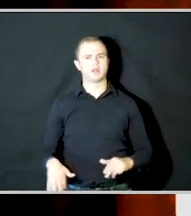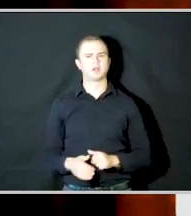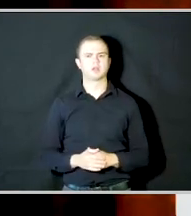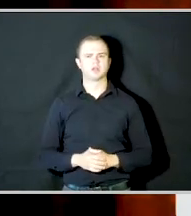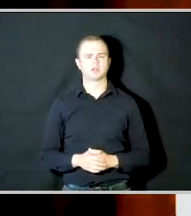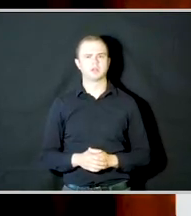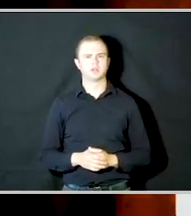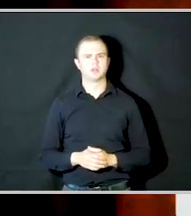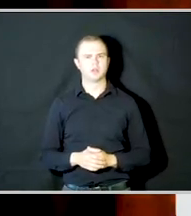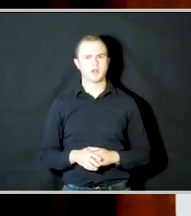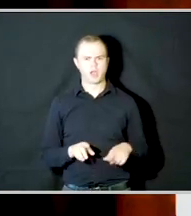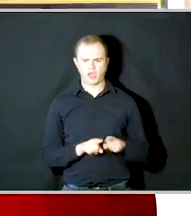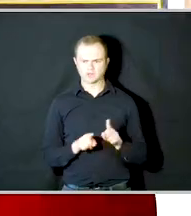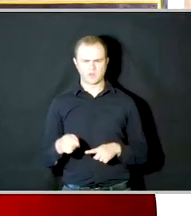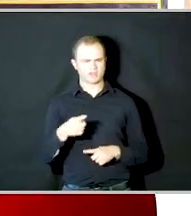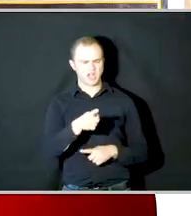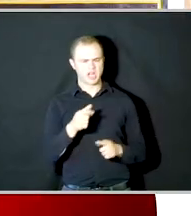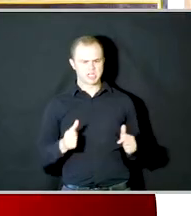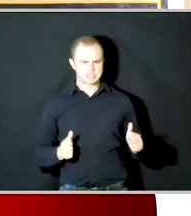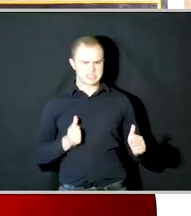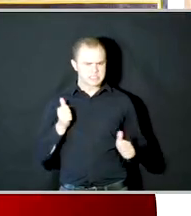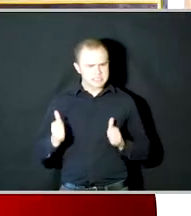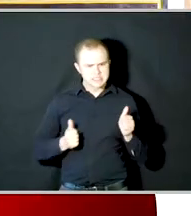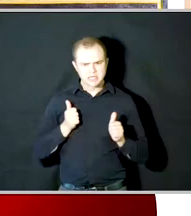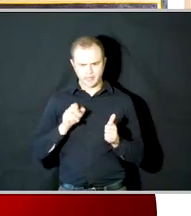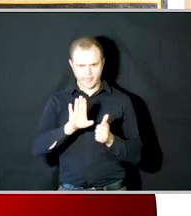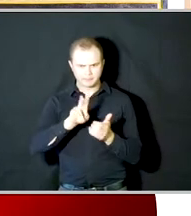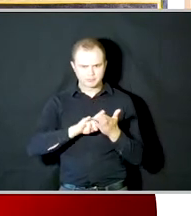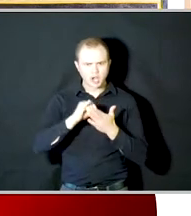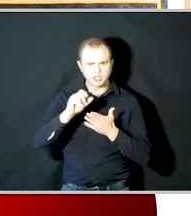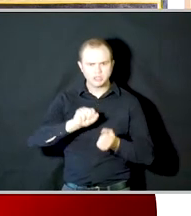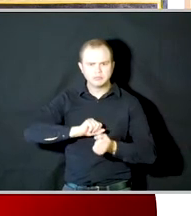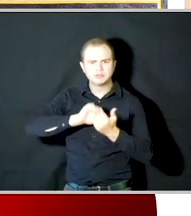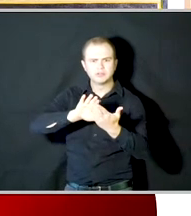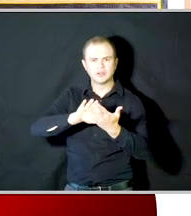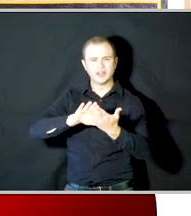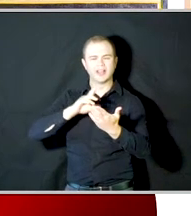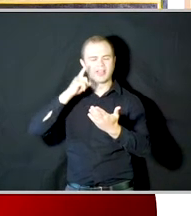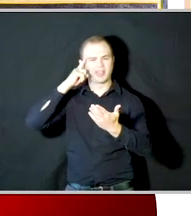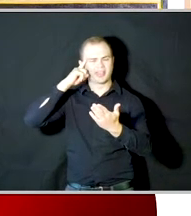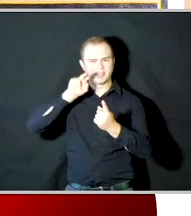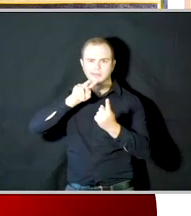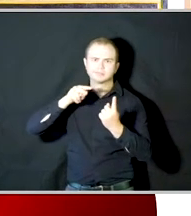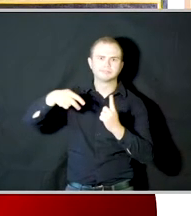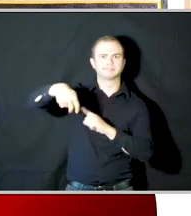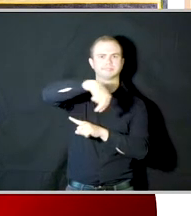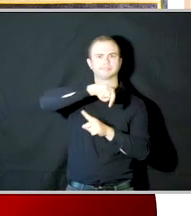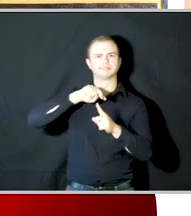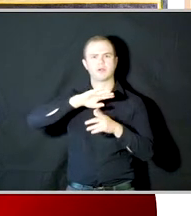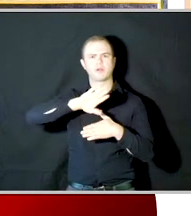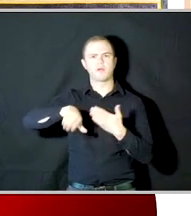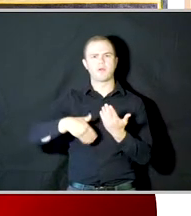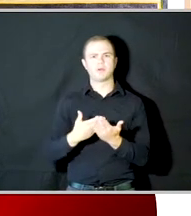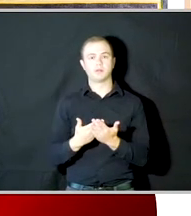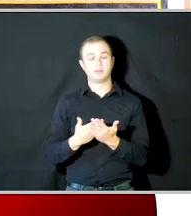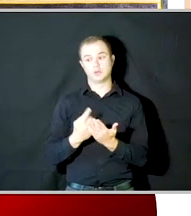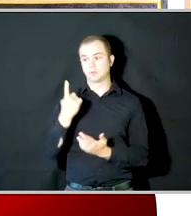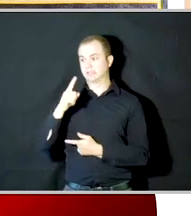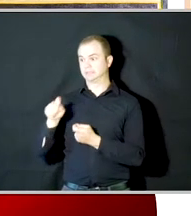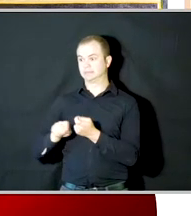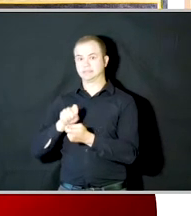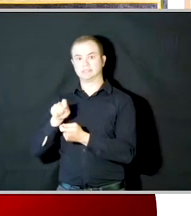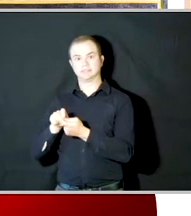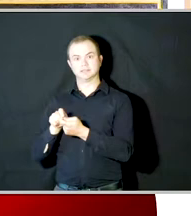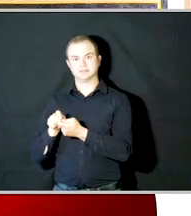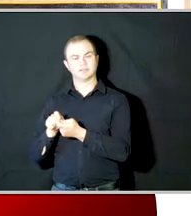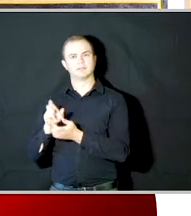really take on a project and think about it as a whole. For instance, there was one piece in particular that comes